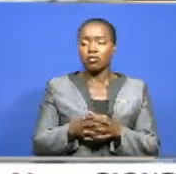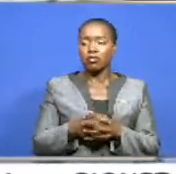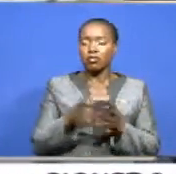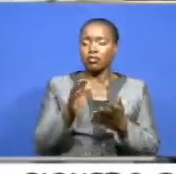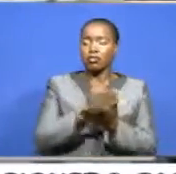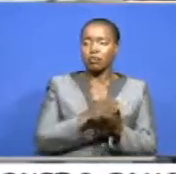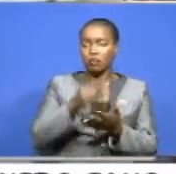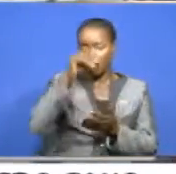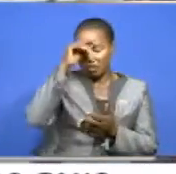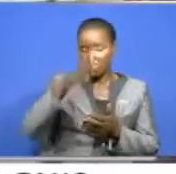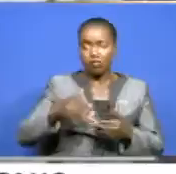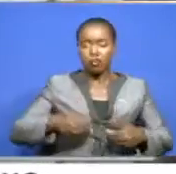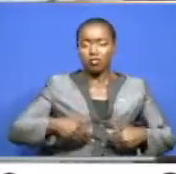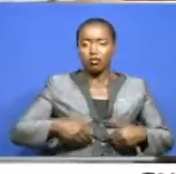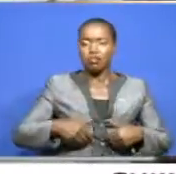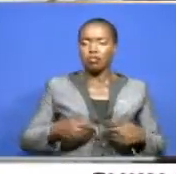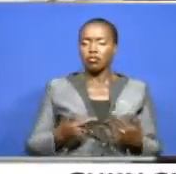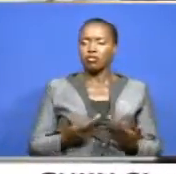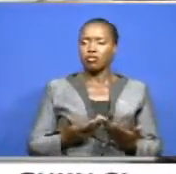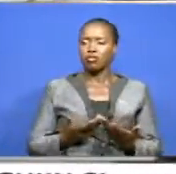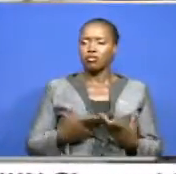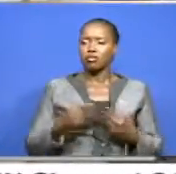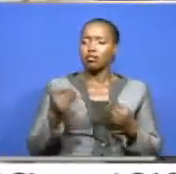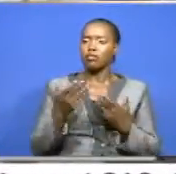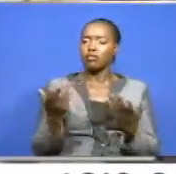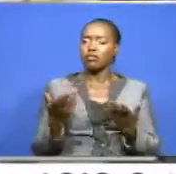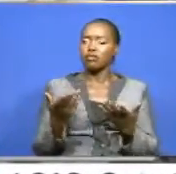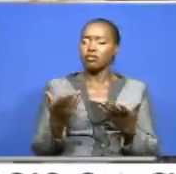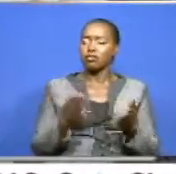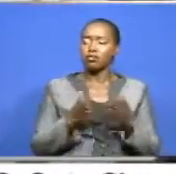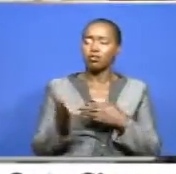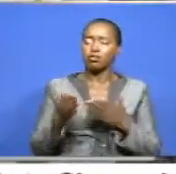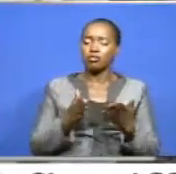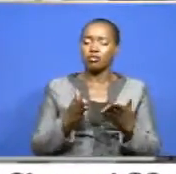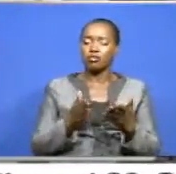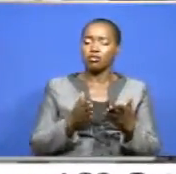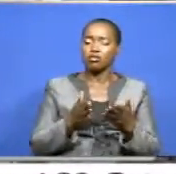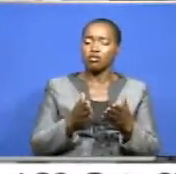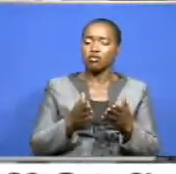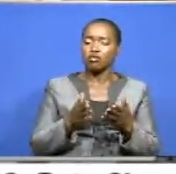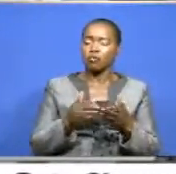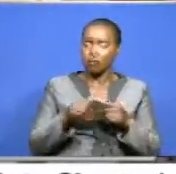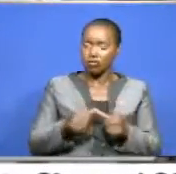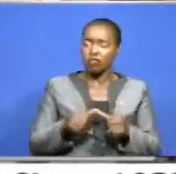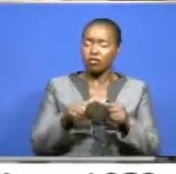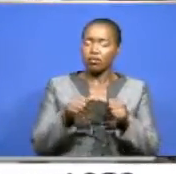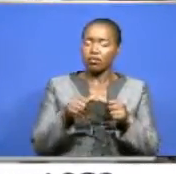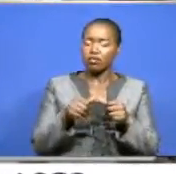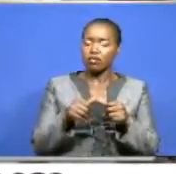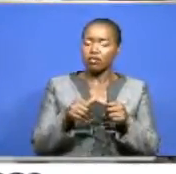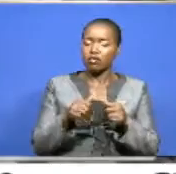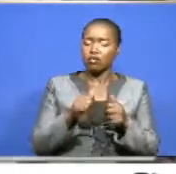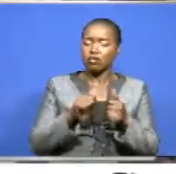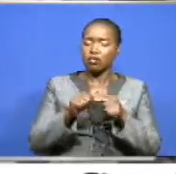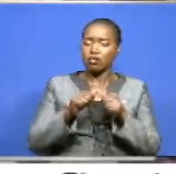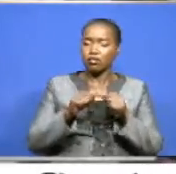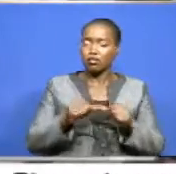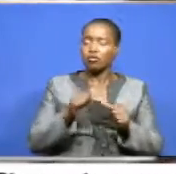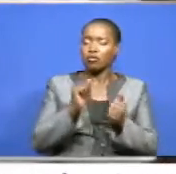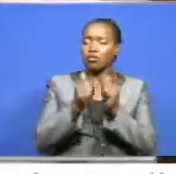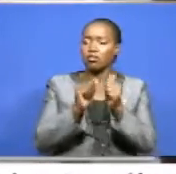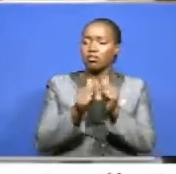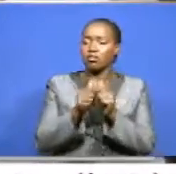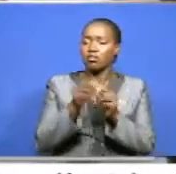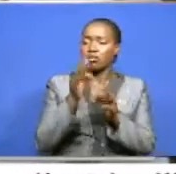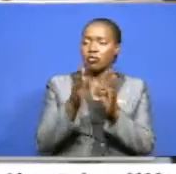they say they go thereafter. They should be given an opportunity to continue contesting. And